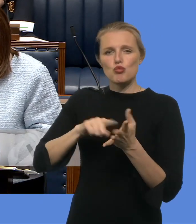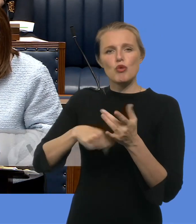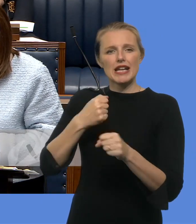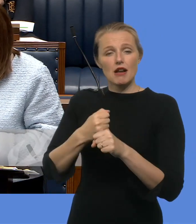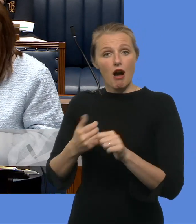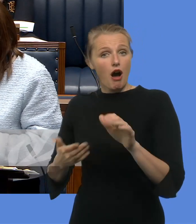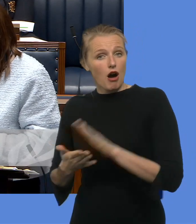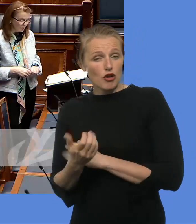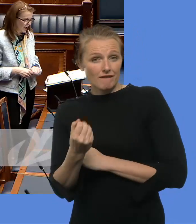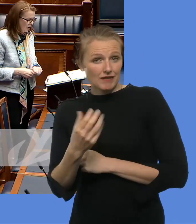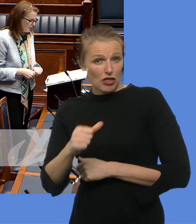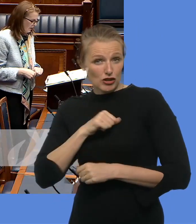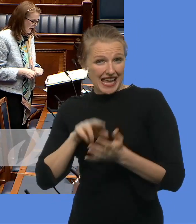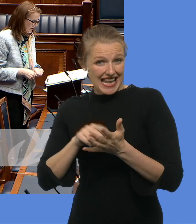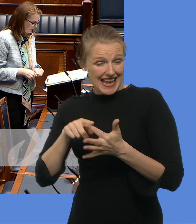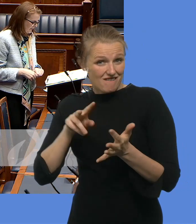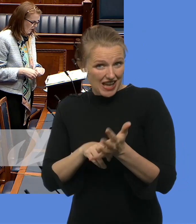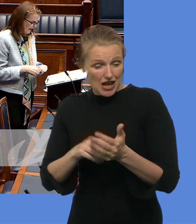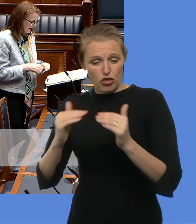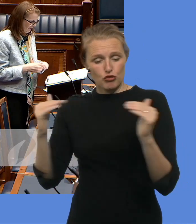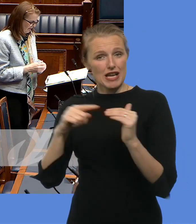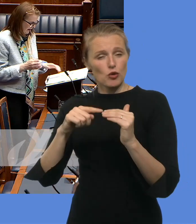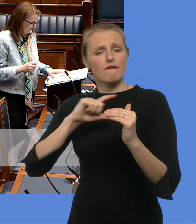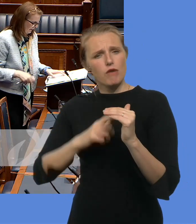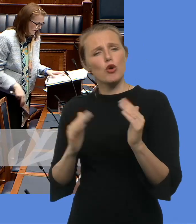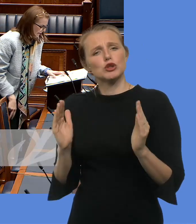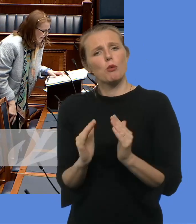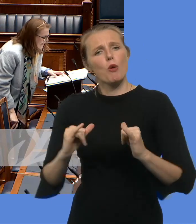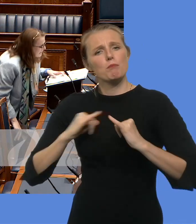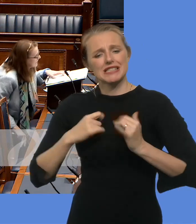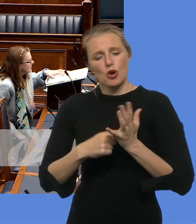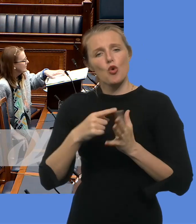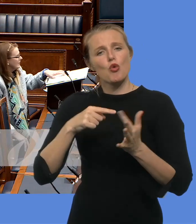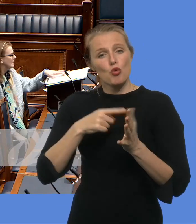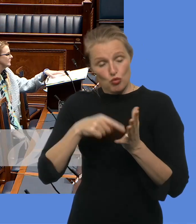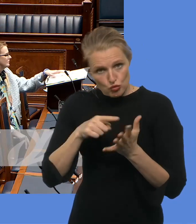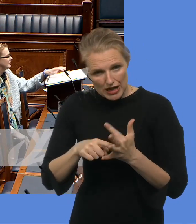15,000 NAV threshold utilised for small business rate relief.